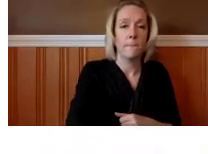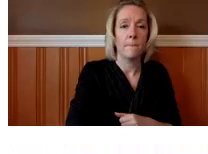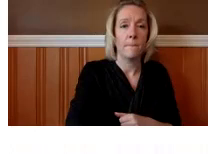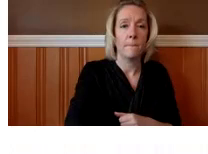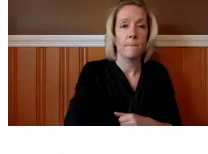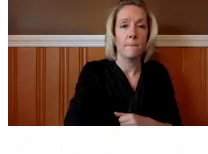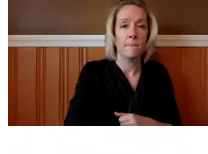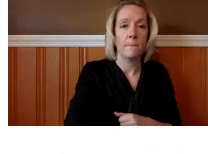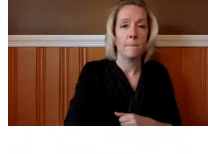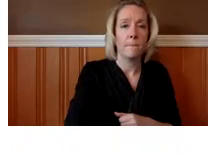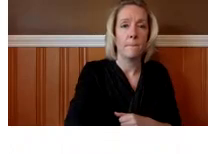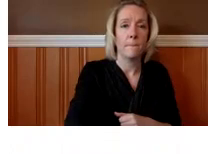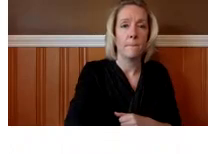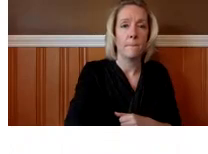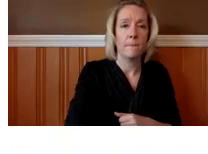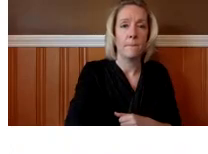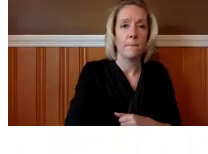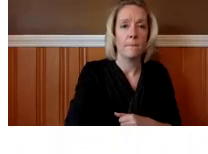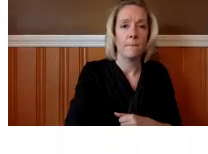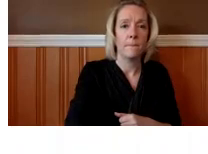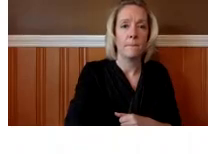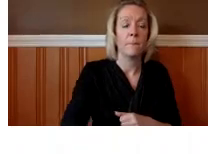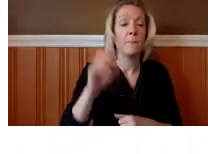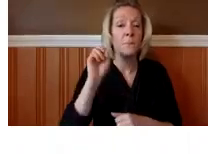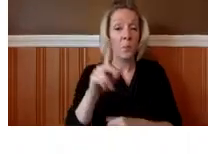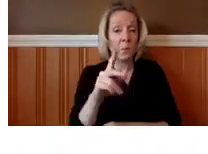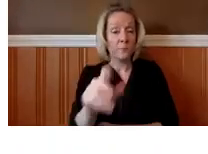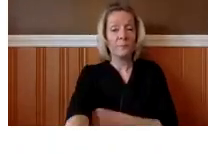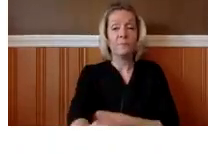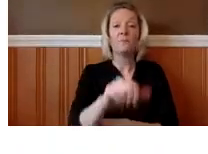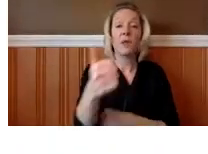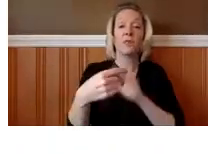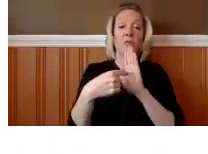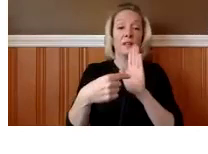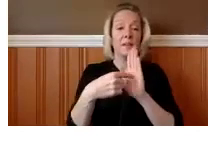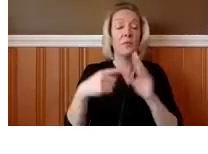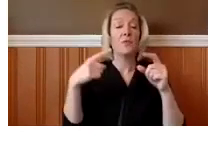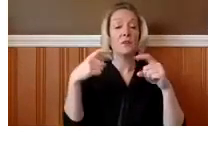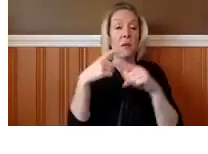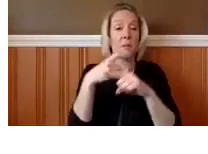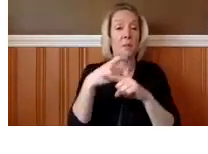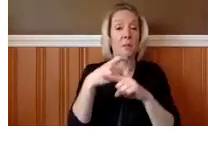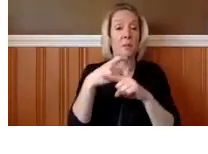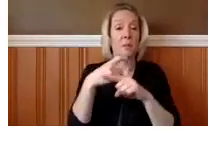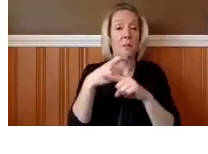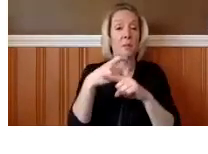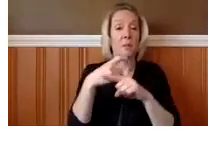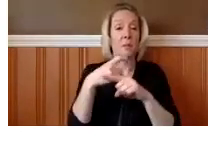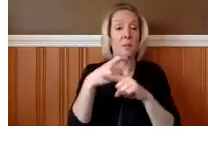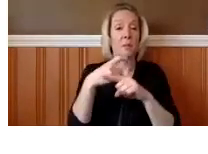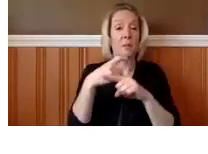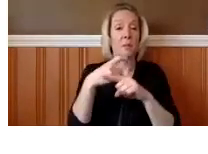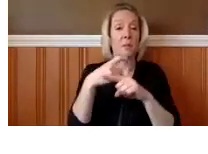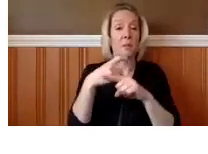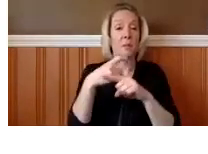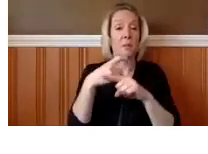So here is another example of complexity of array. If we want our student to find the